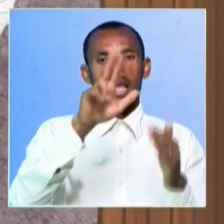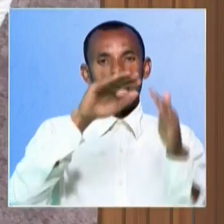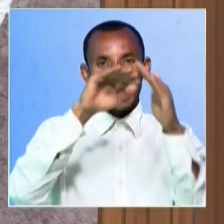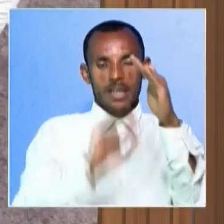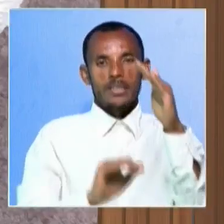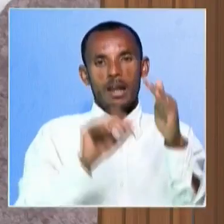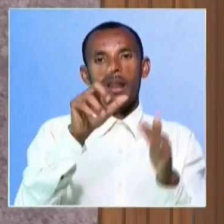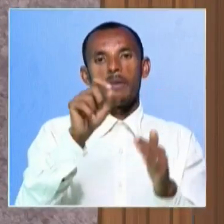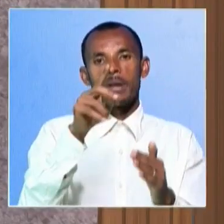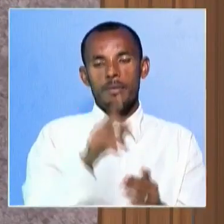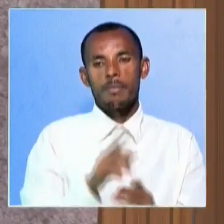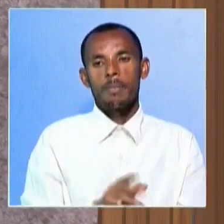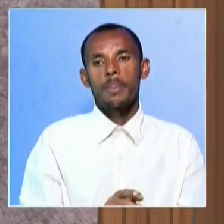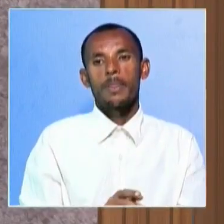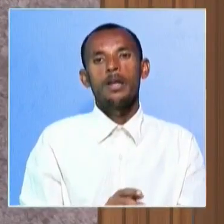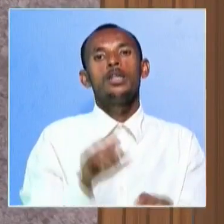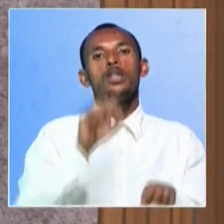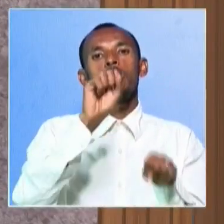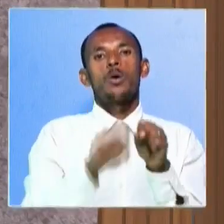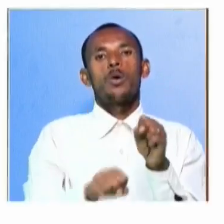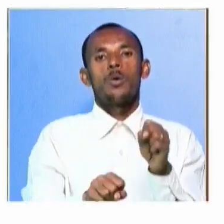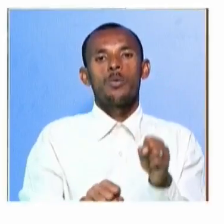11, okay? So